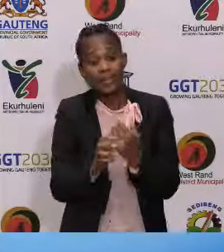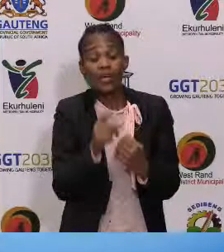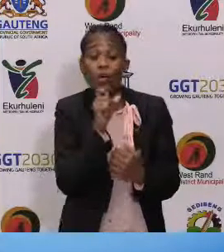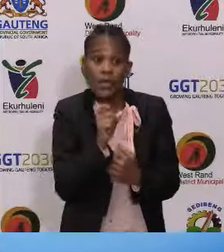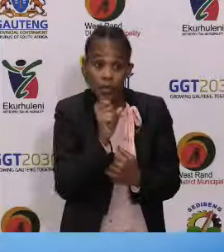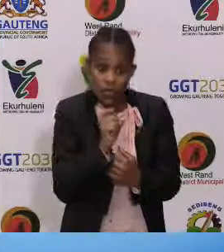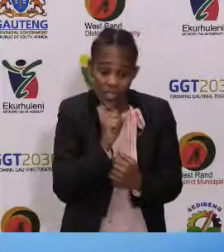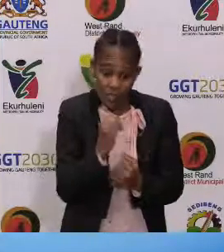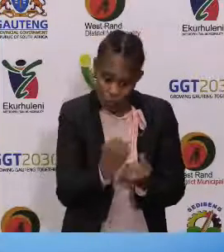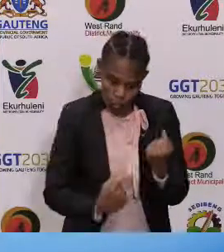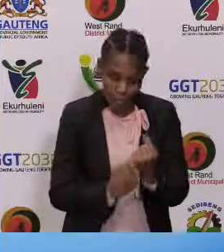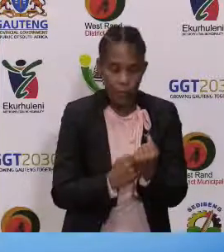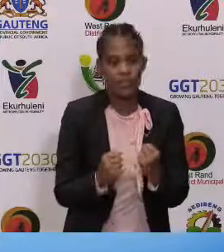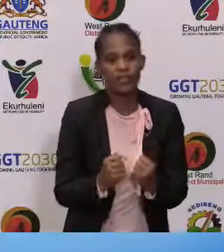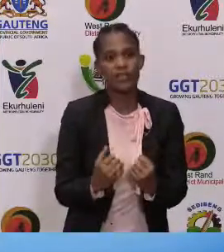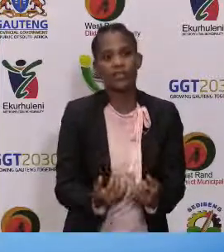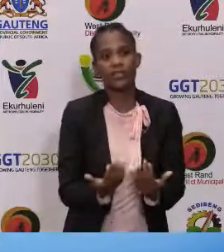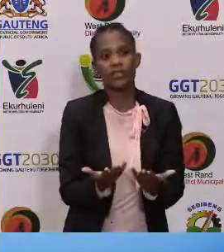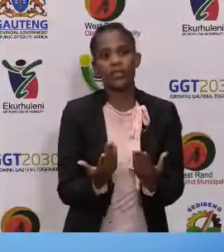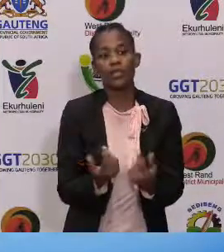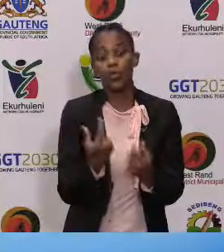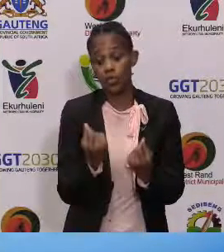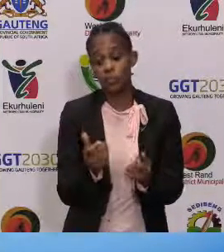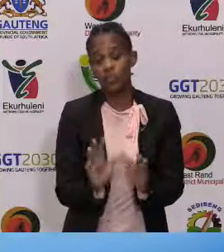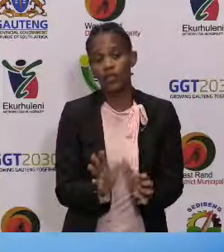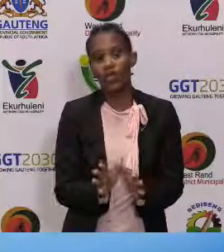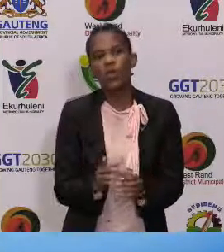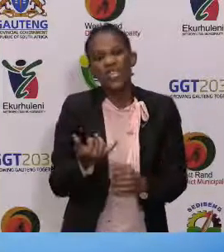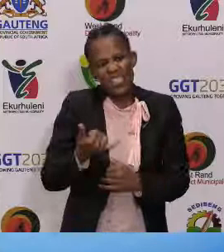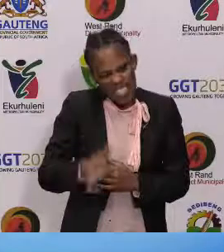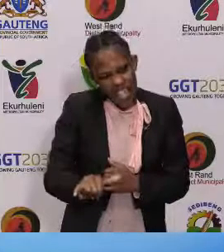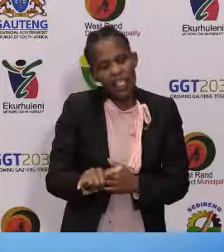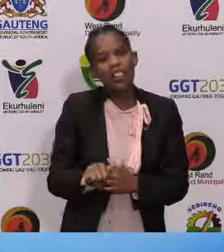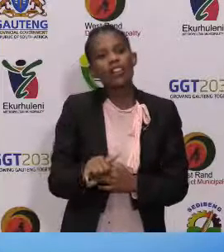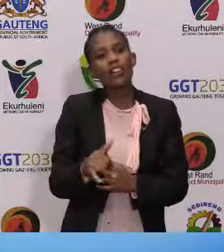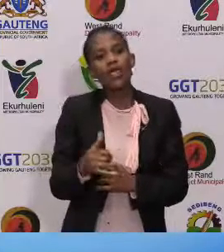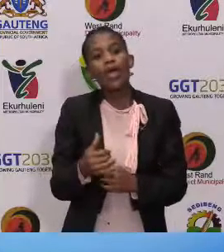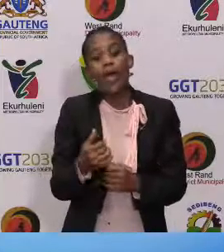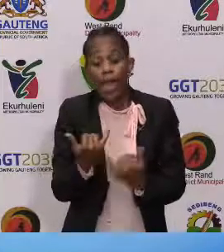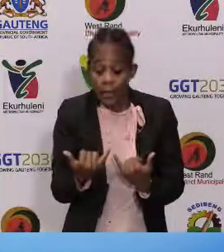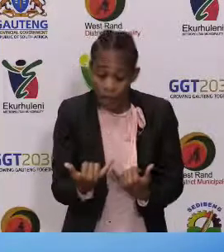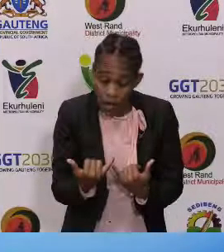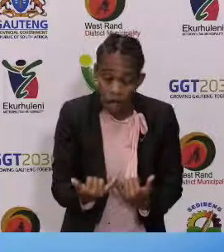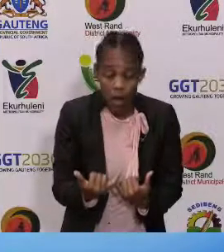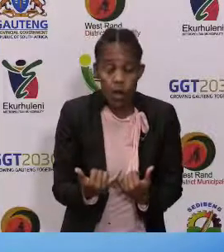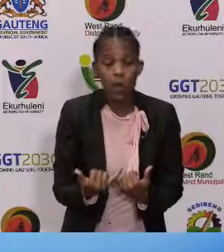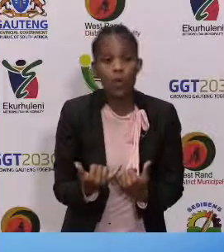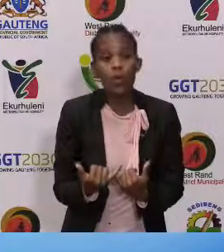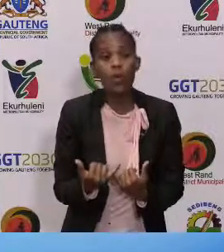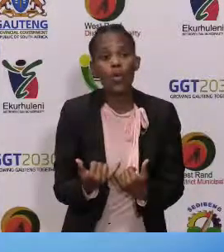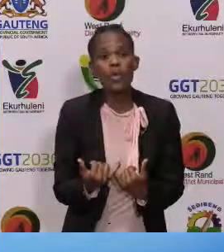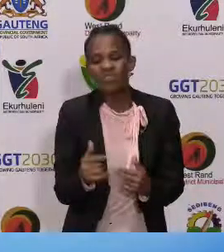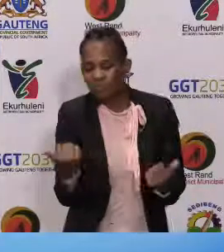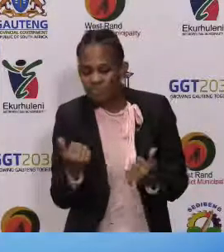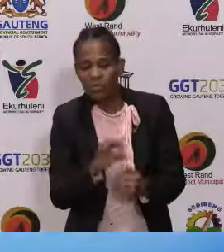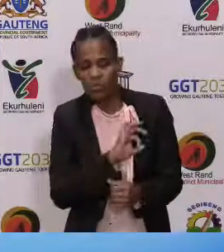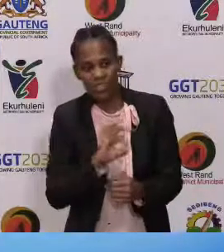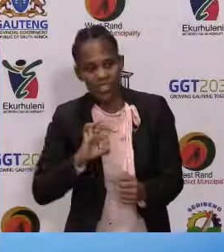to support the services of Charlotte. But we still have currently functioning and with staff, head